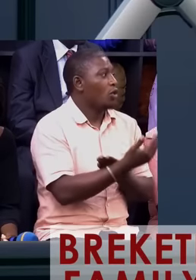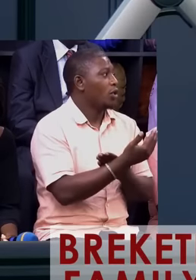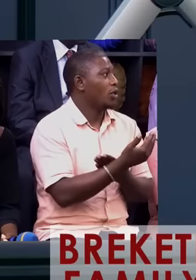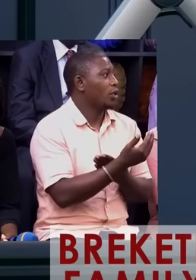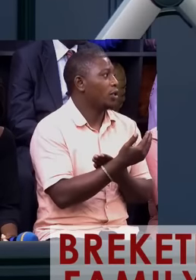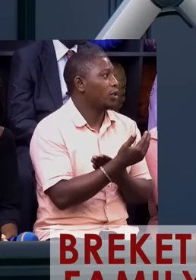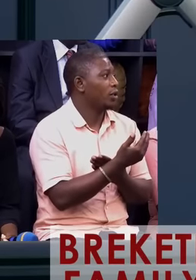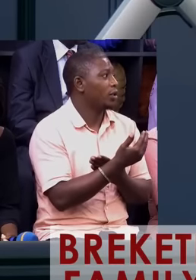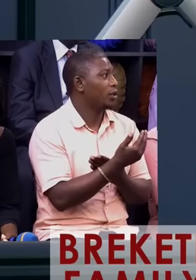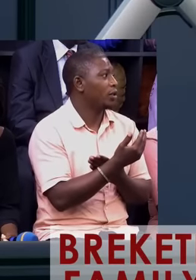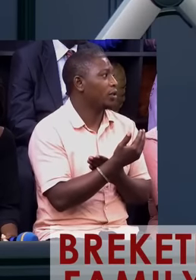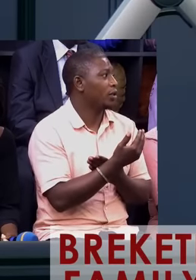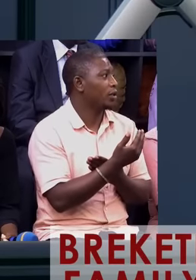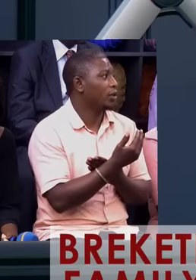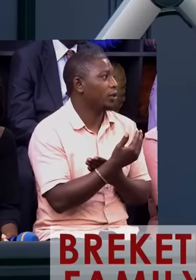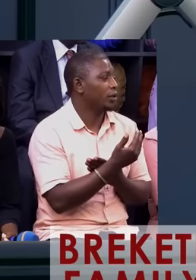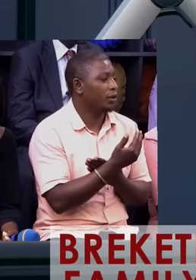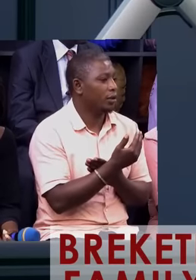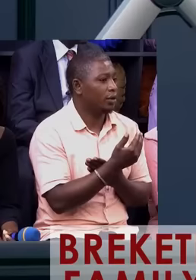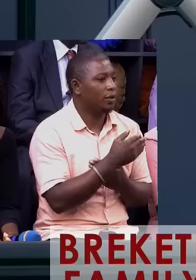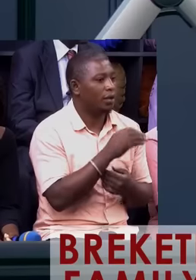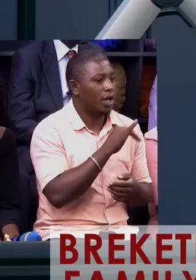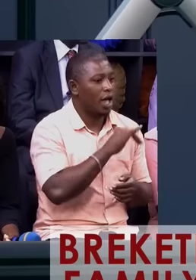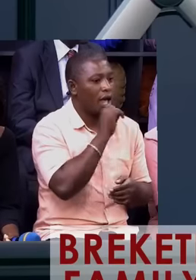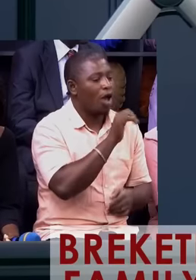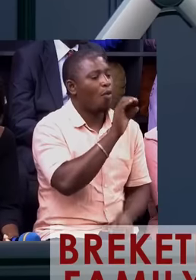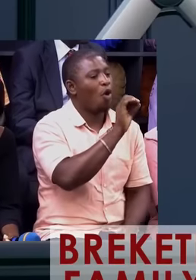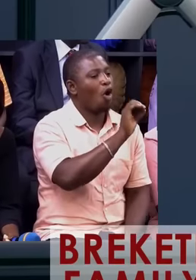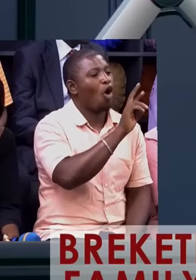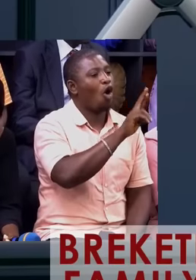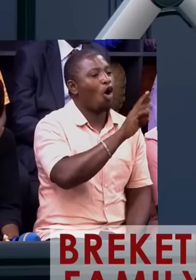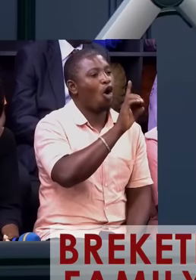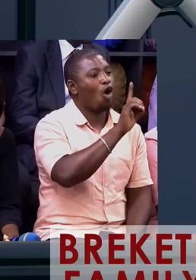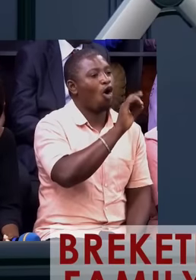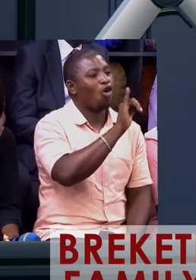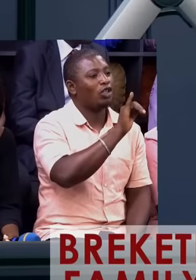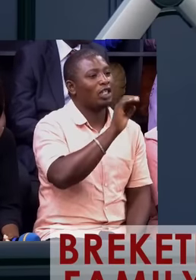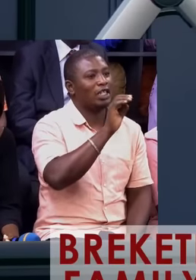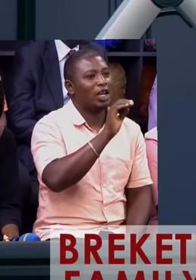no I don't be Mr President ordinary I be